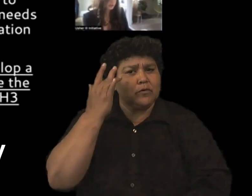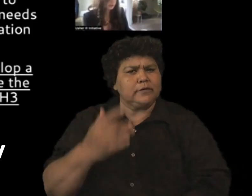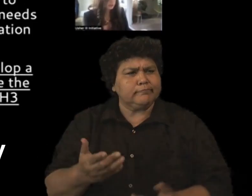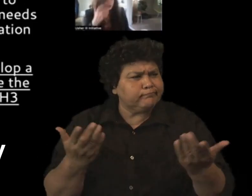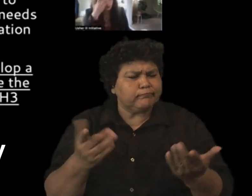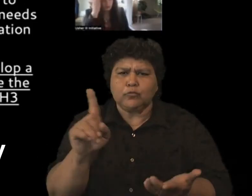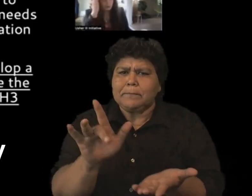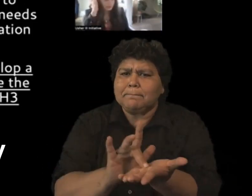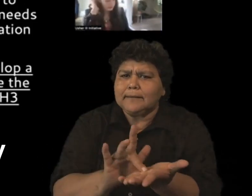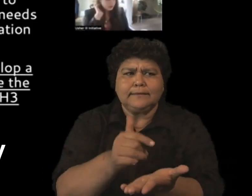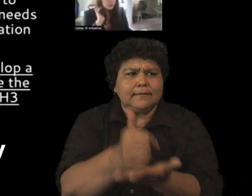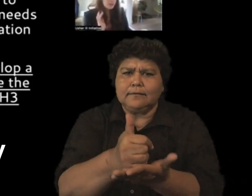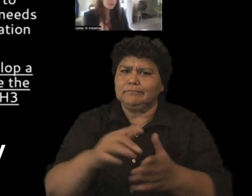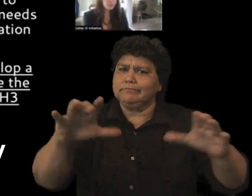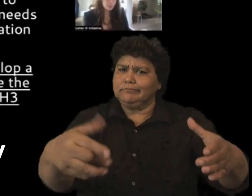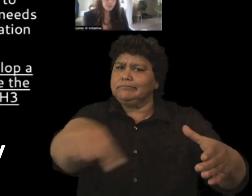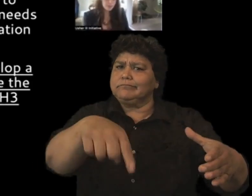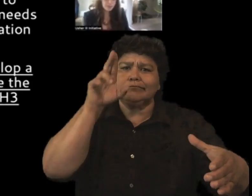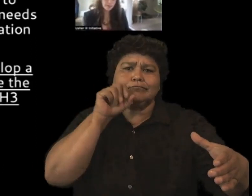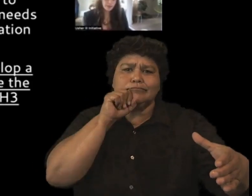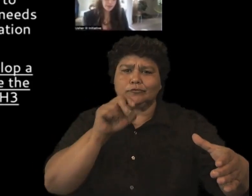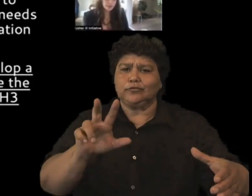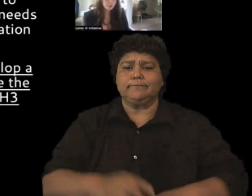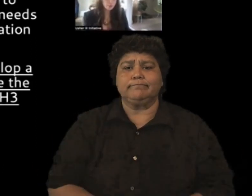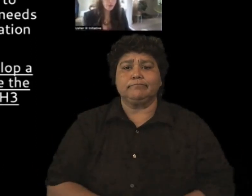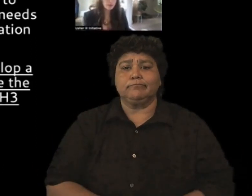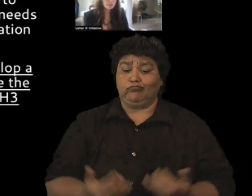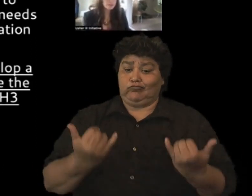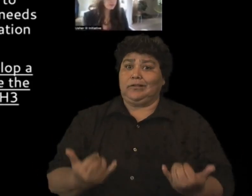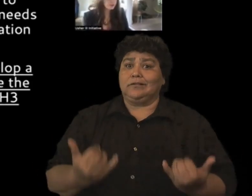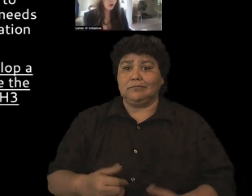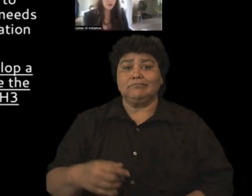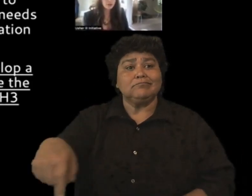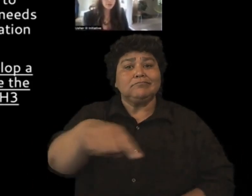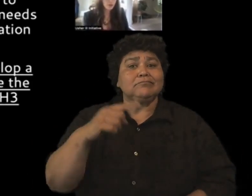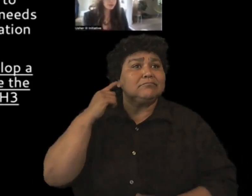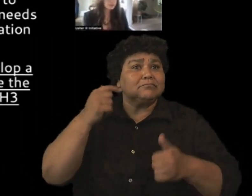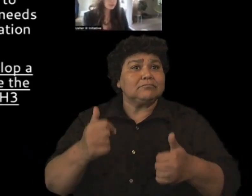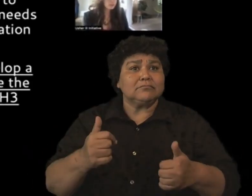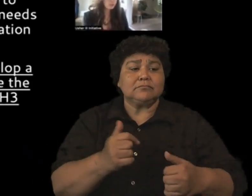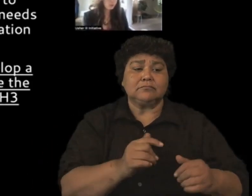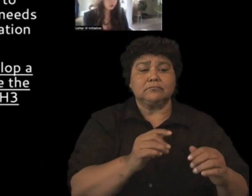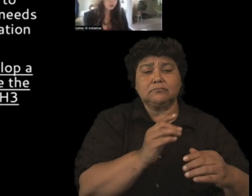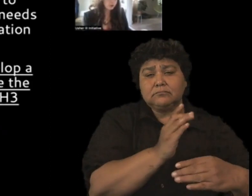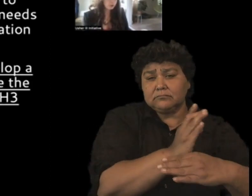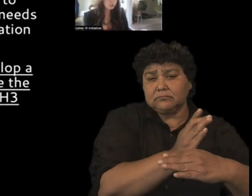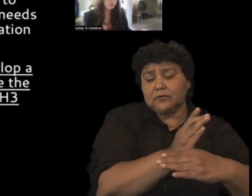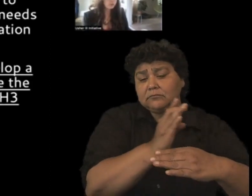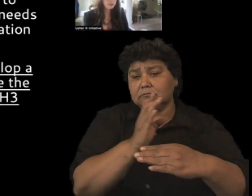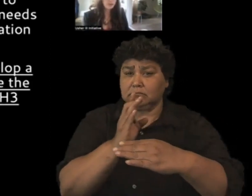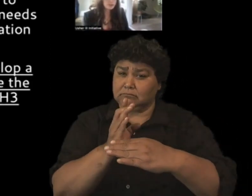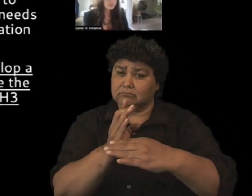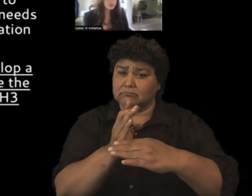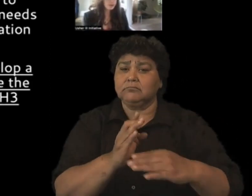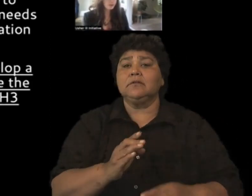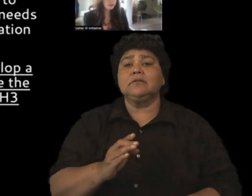population. Currently, patients may use hearing aids for mild to severe auditory loss, or for